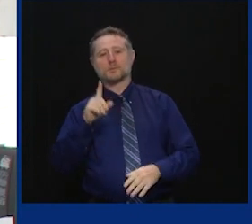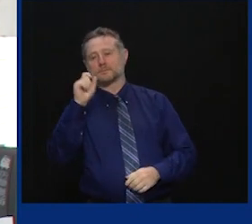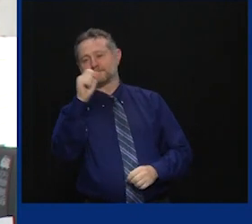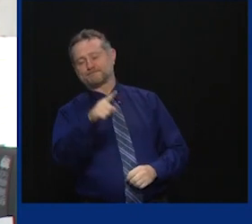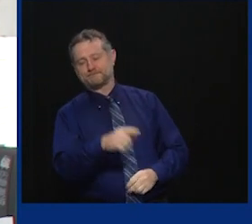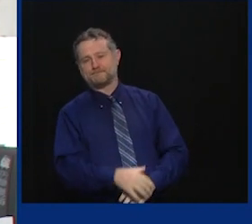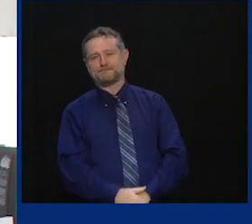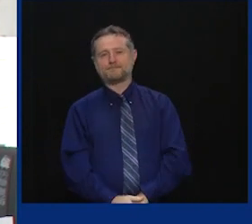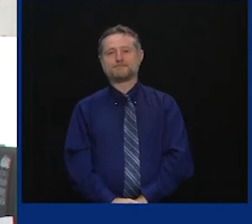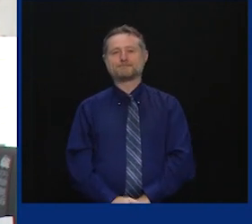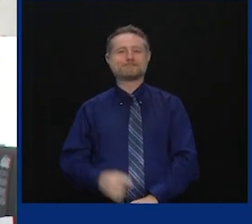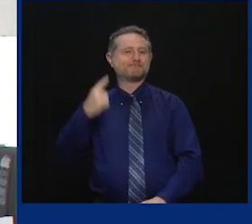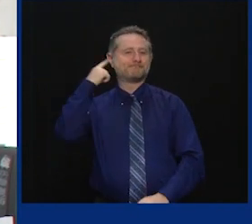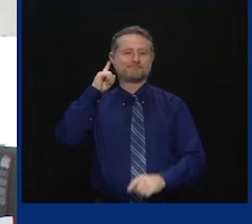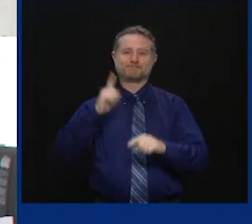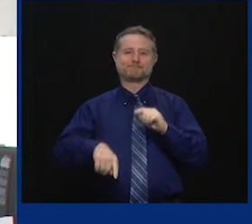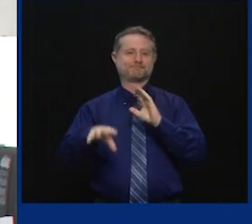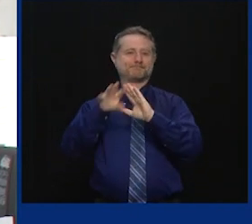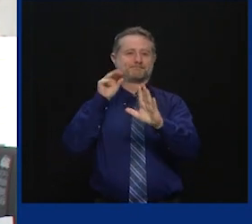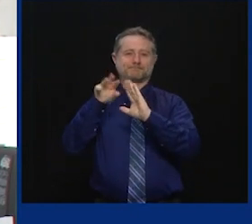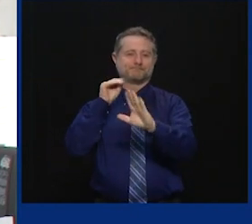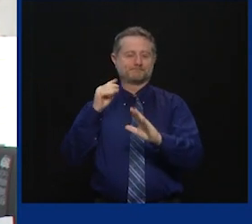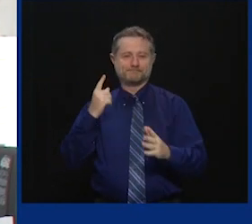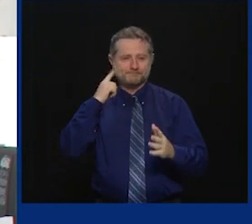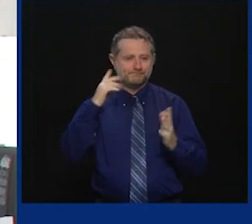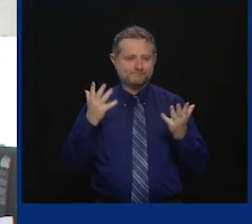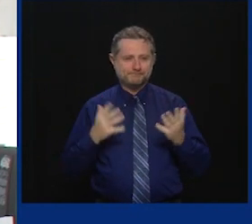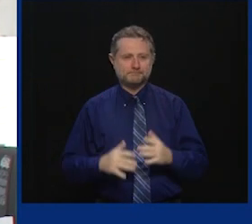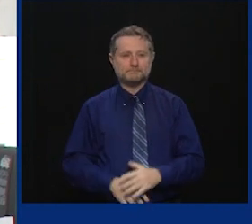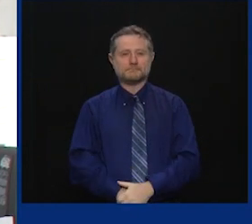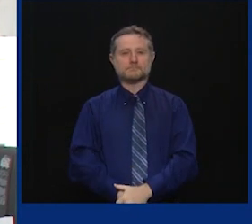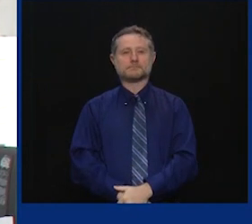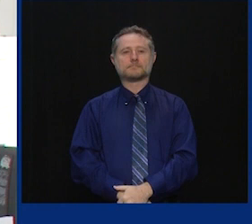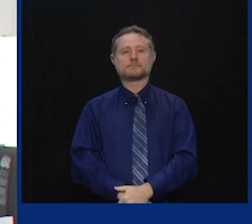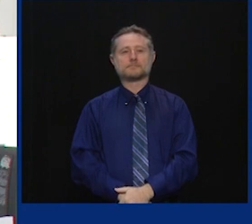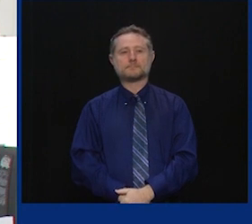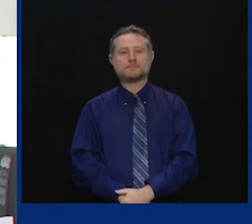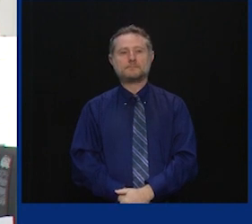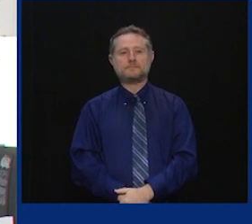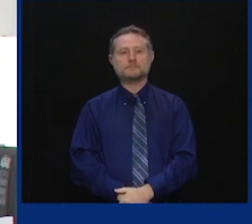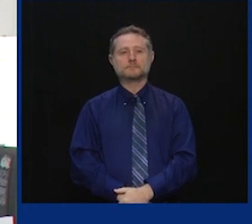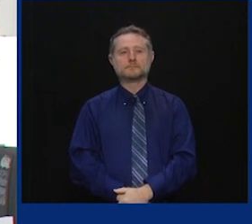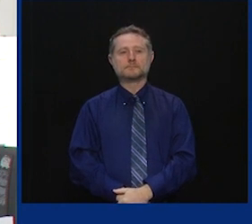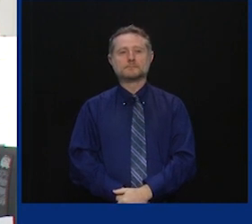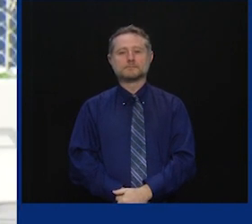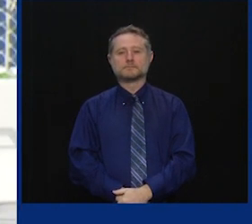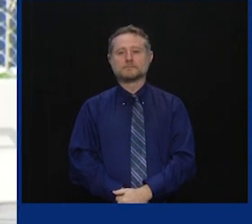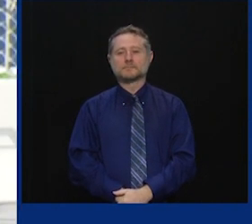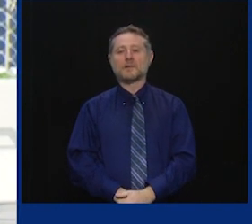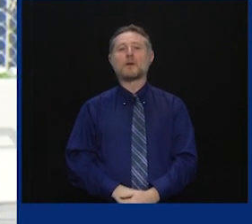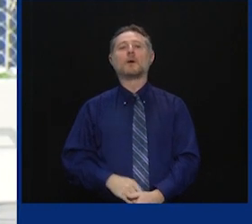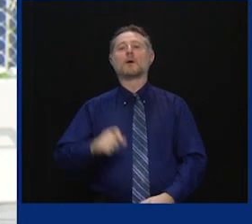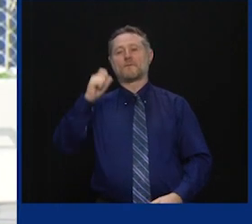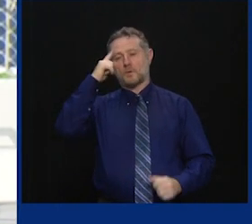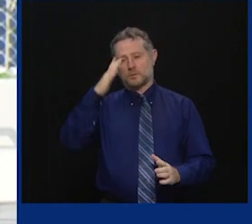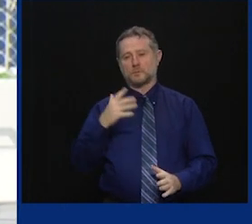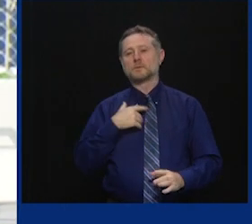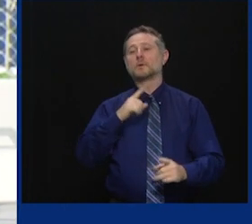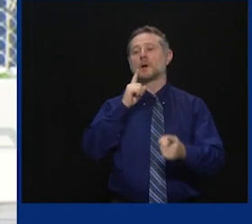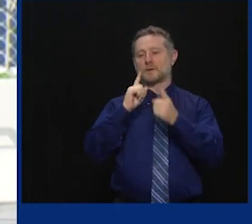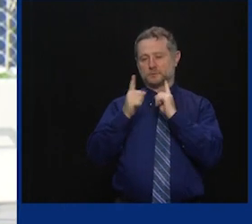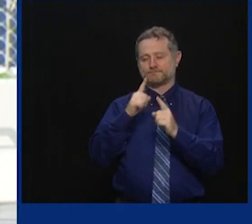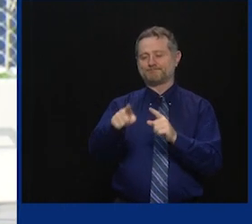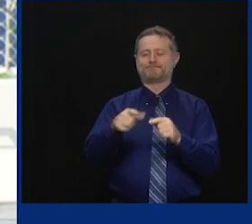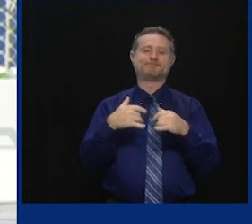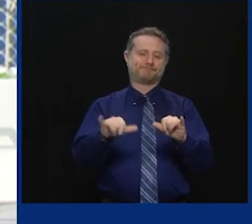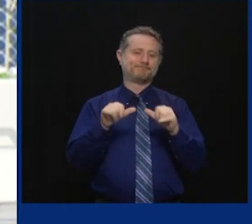a question of the legislature repassing it with the higher price tag? And have you had conversations with the legislature We're starting, those conversations are ongoing. I mean,